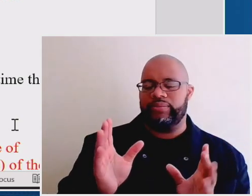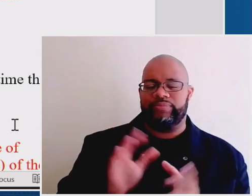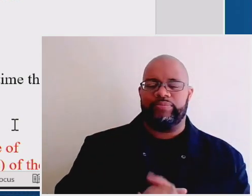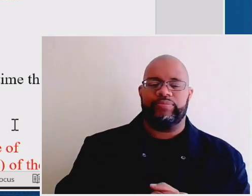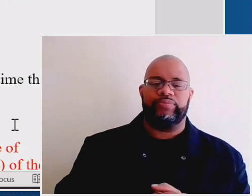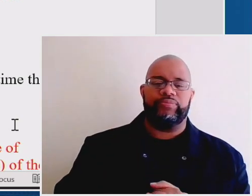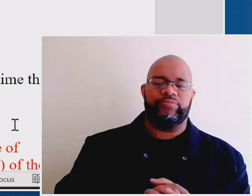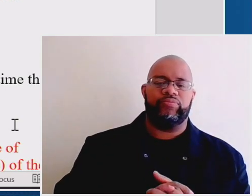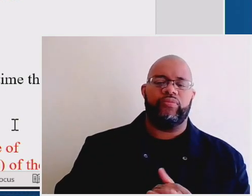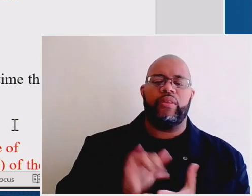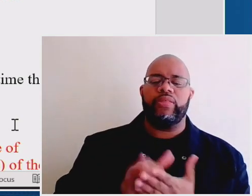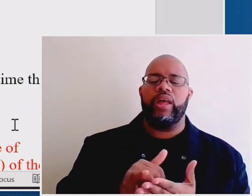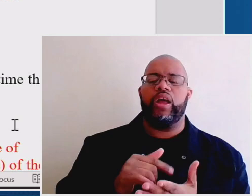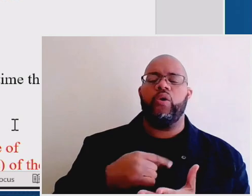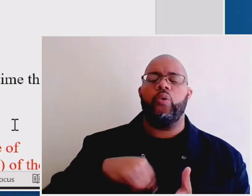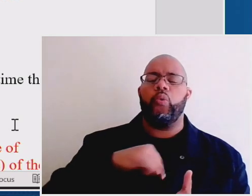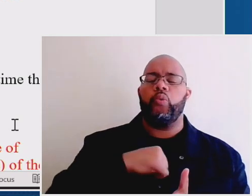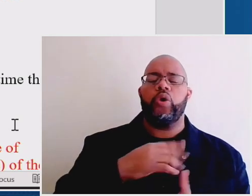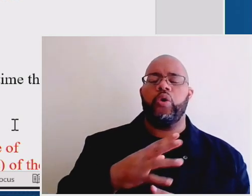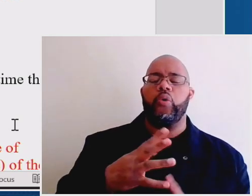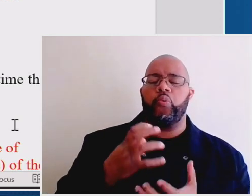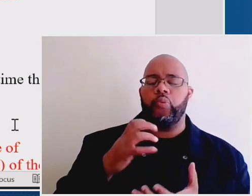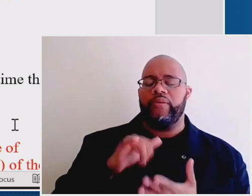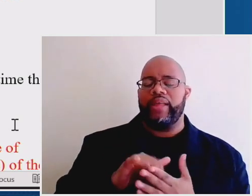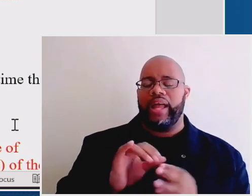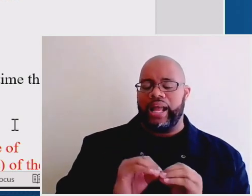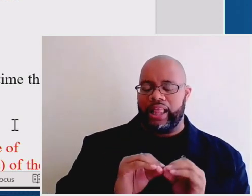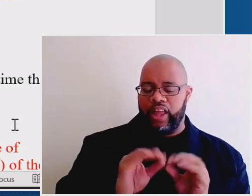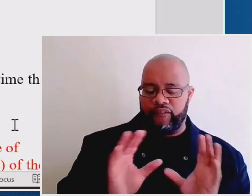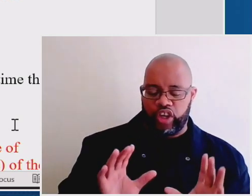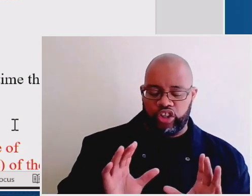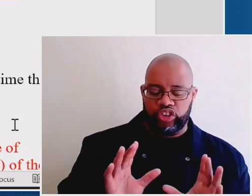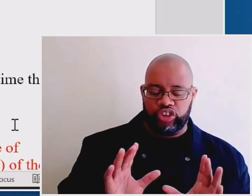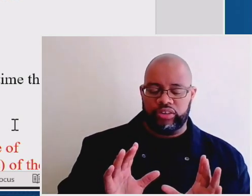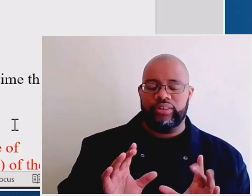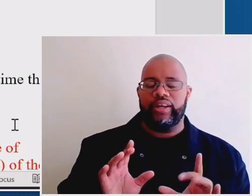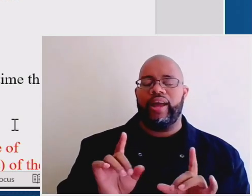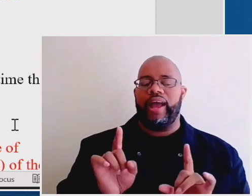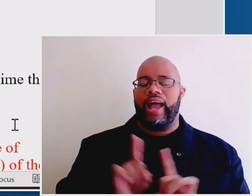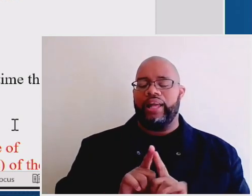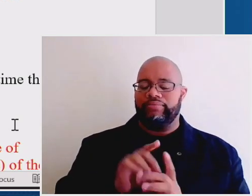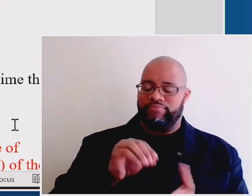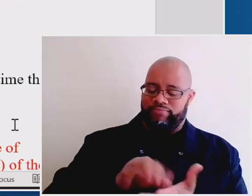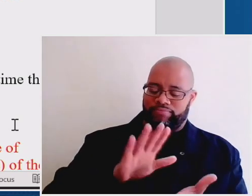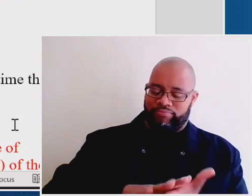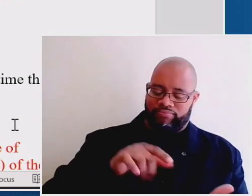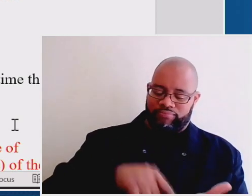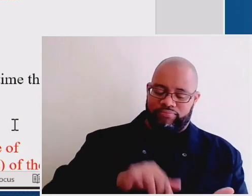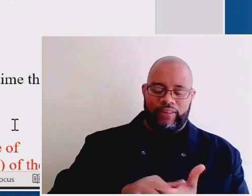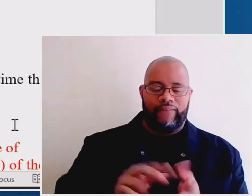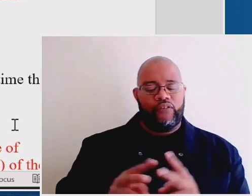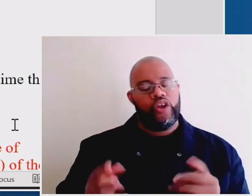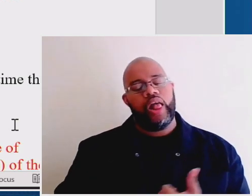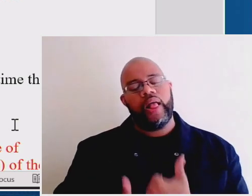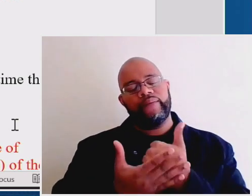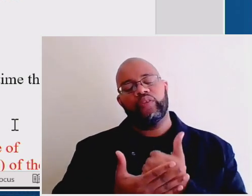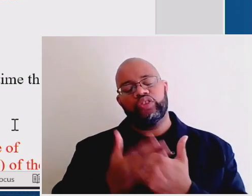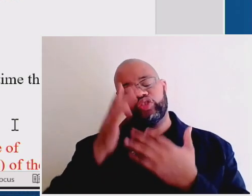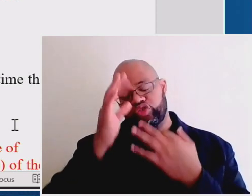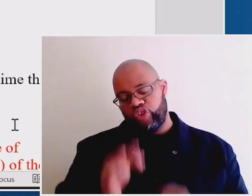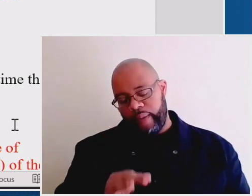that we would like that clarification as stated. That would be very helpful in determining